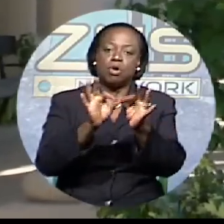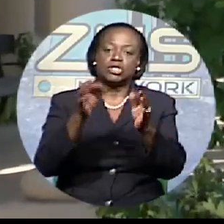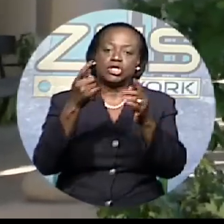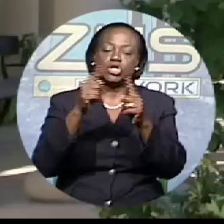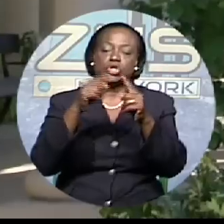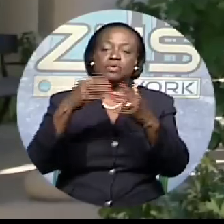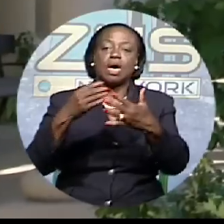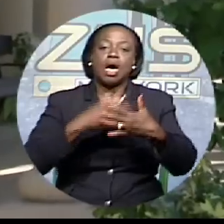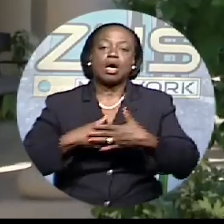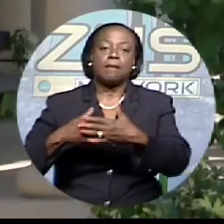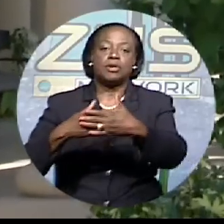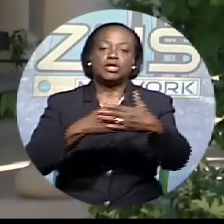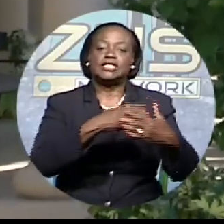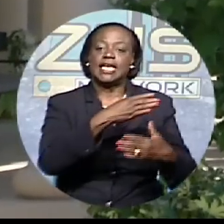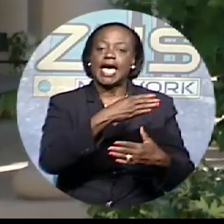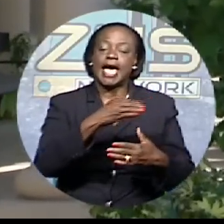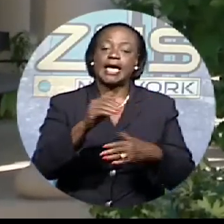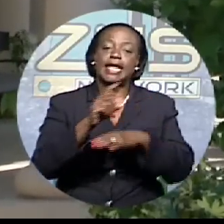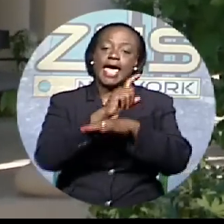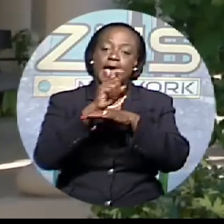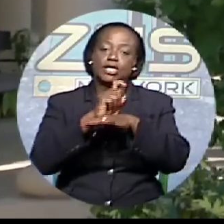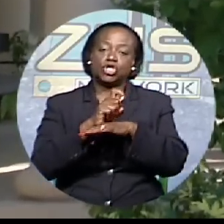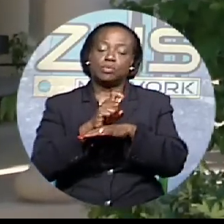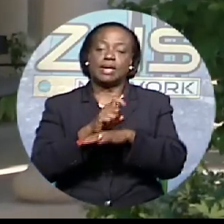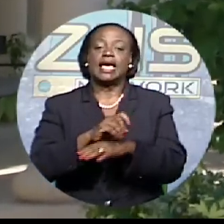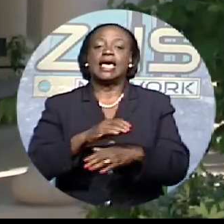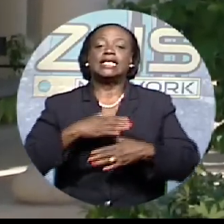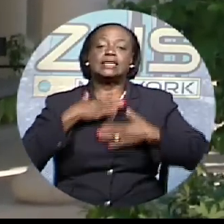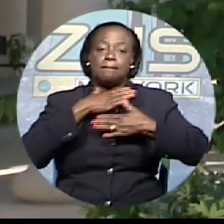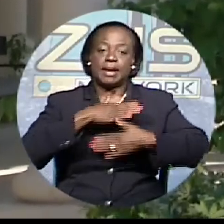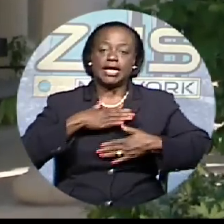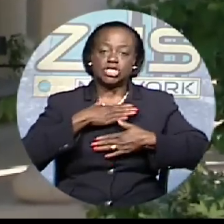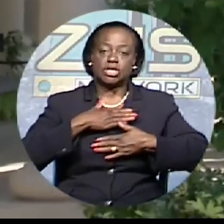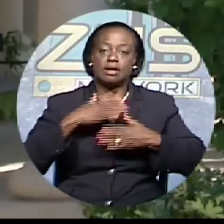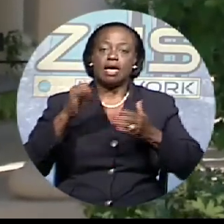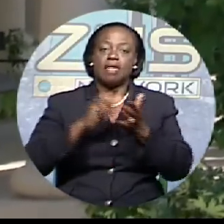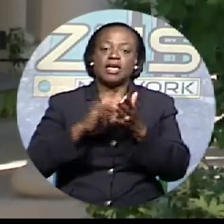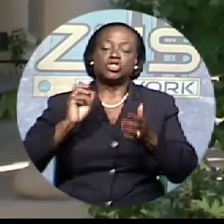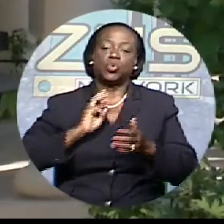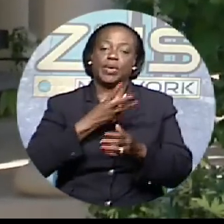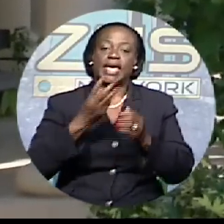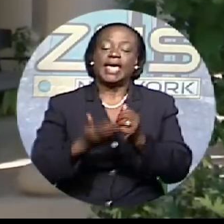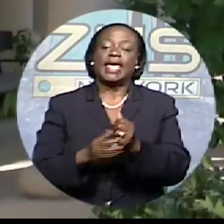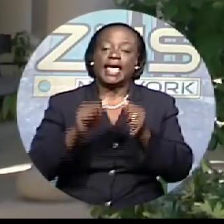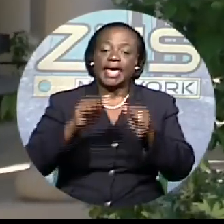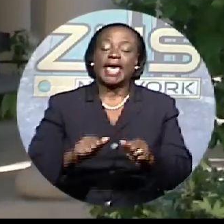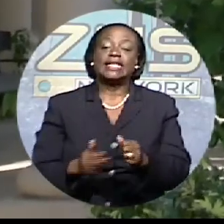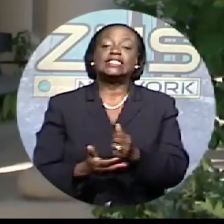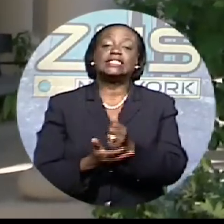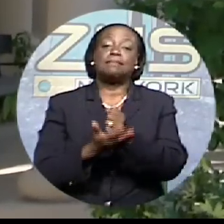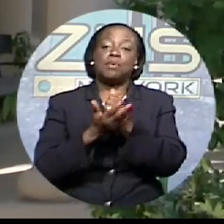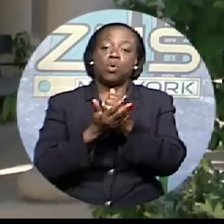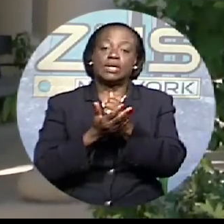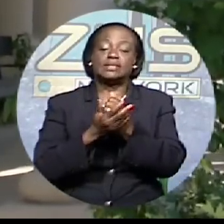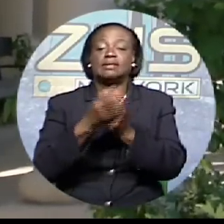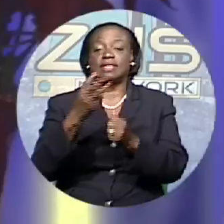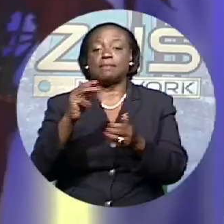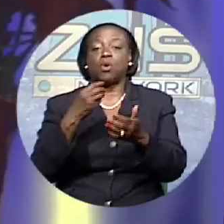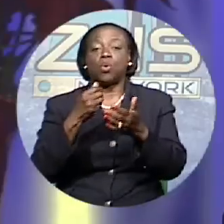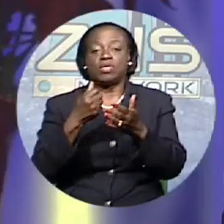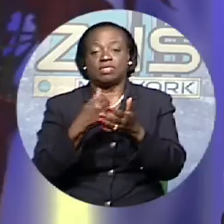to Exuma. And it's always a pleasure that we can support either financially or in any other way with those events throughout the